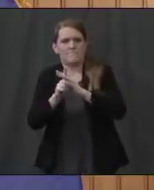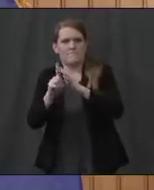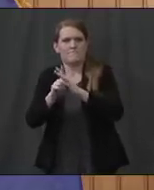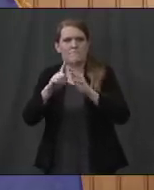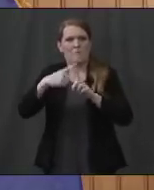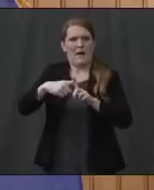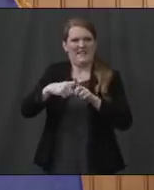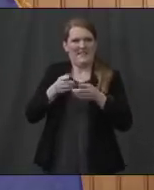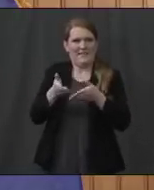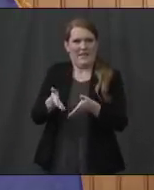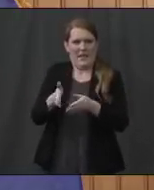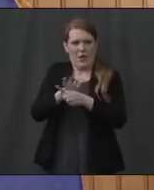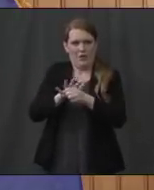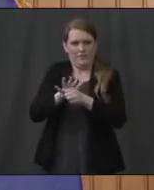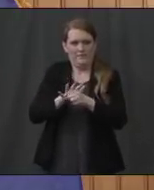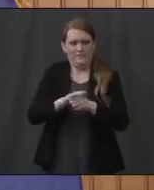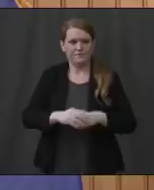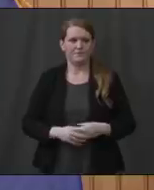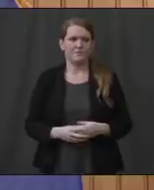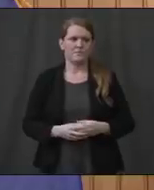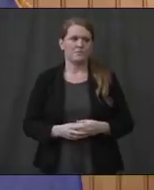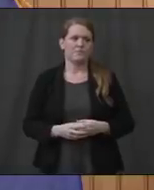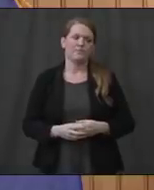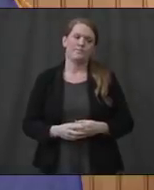fastest rate.